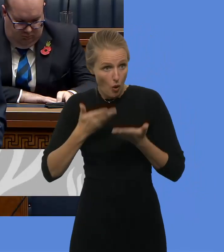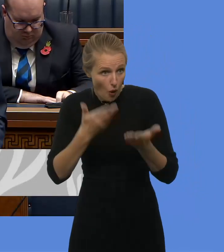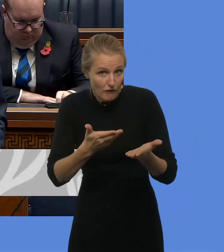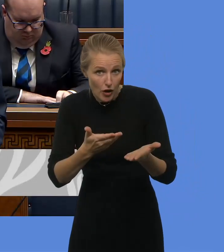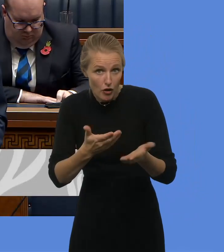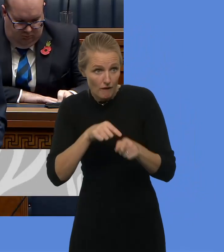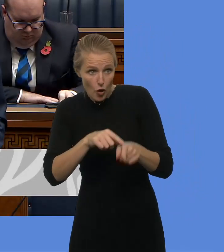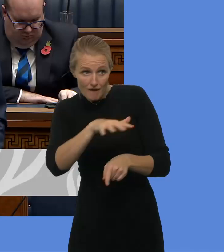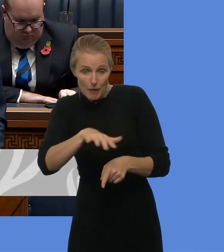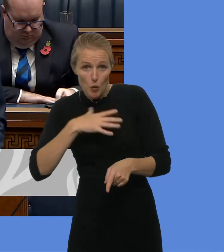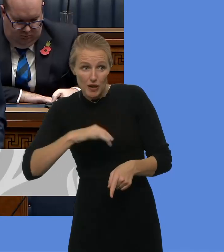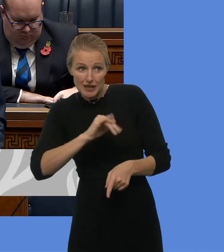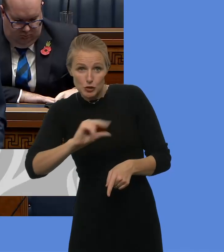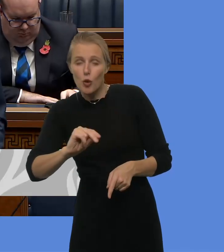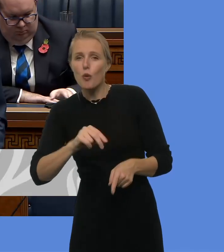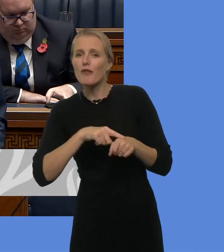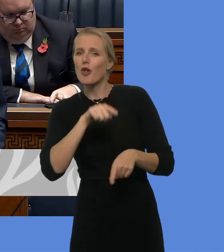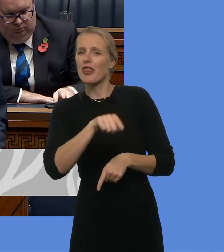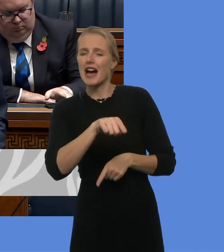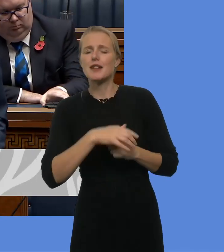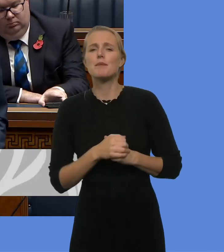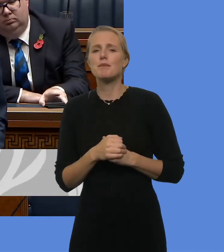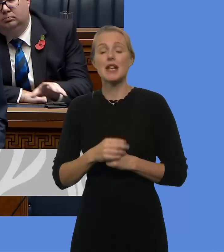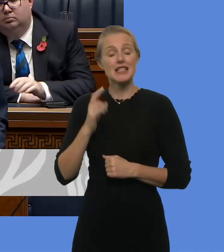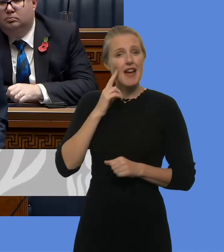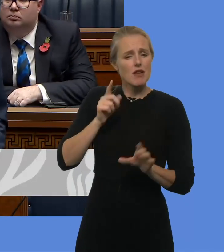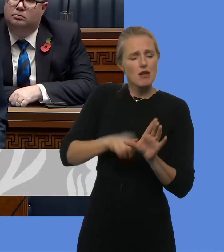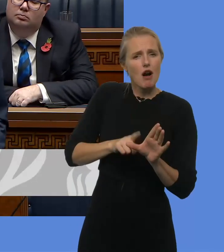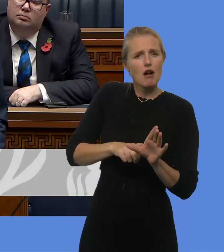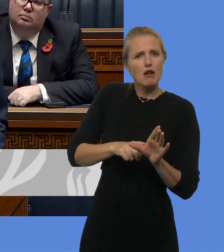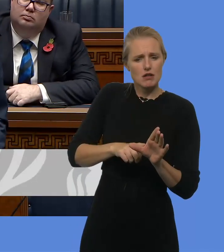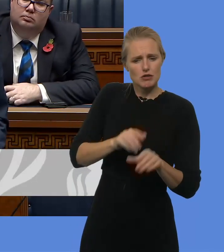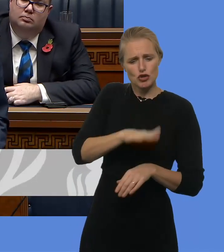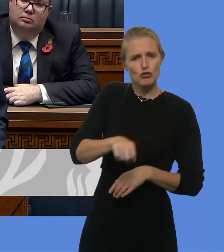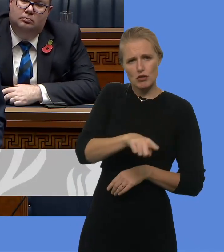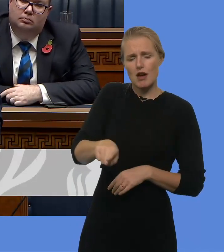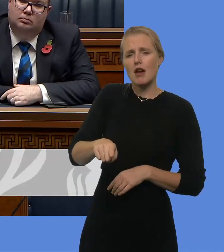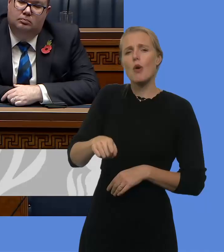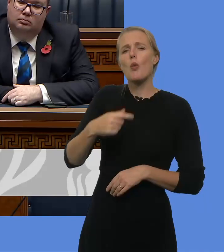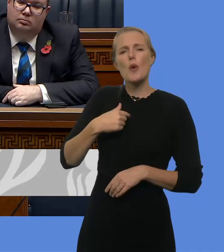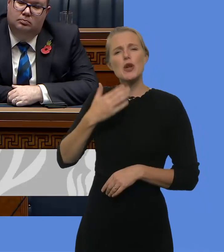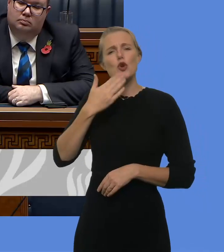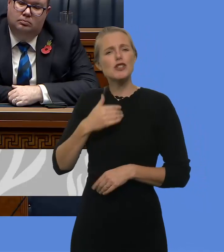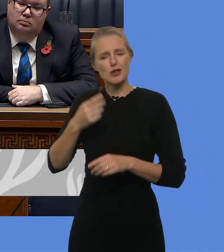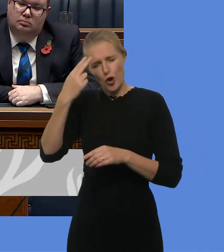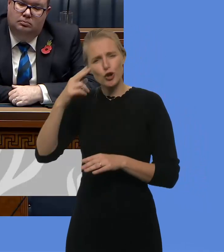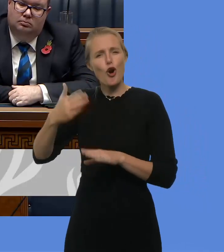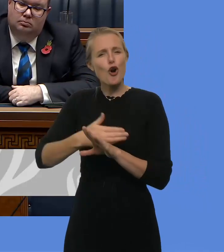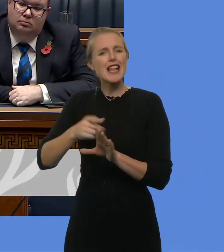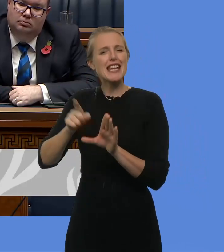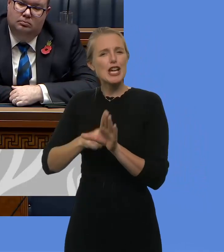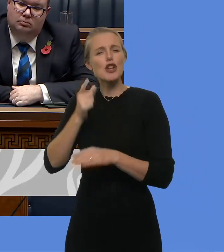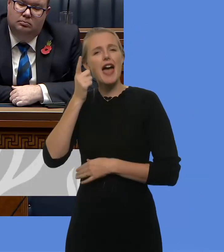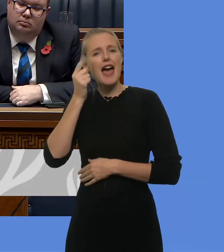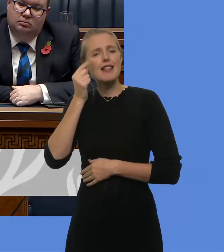process. The support needs of young deaf children are assessed using the NATSIP Early Years Eligibility Framework. Information from